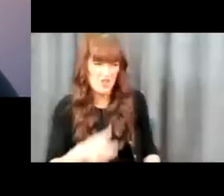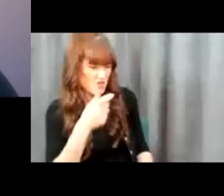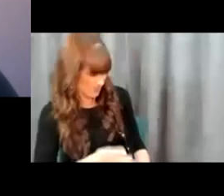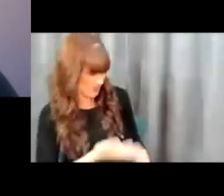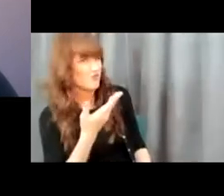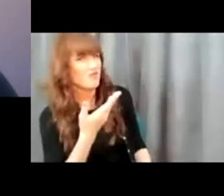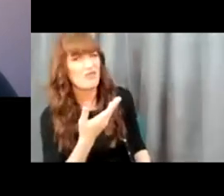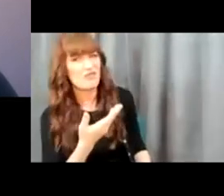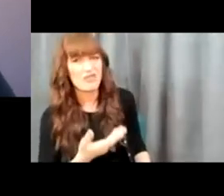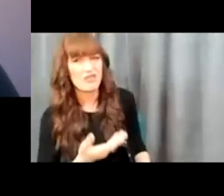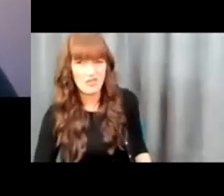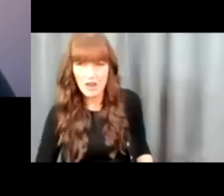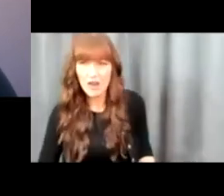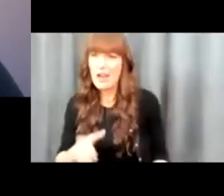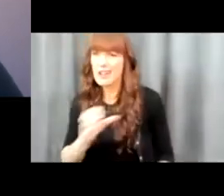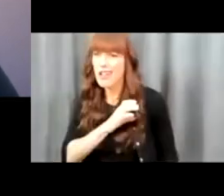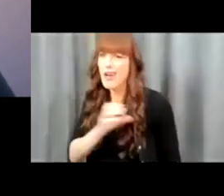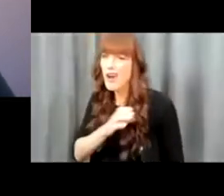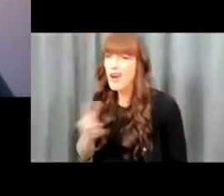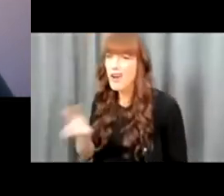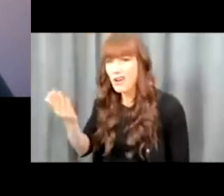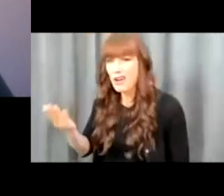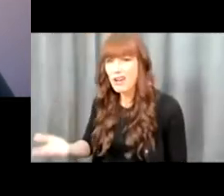you? Clint Hook.